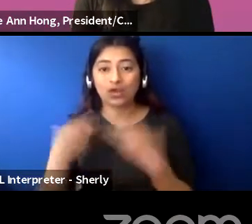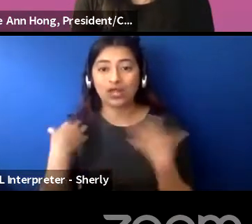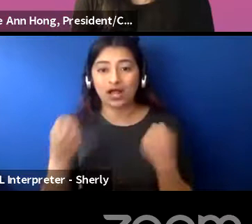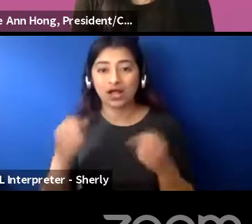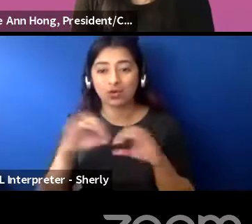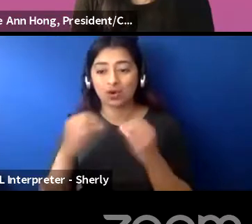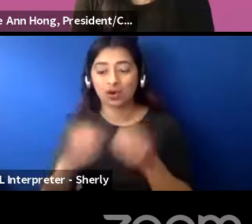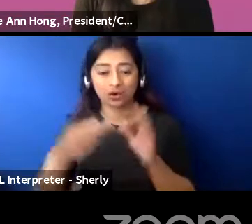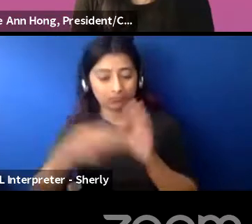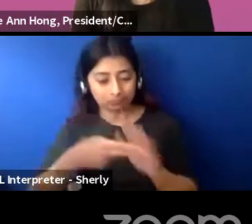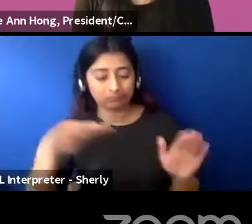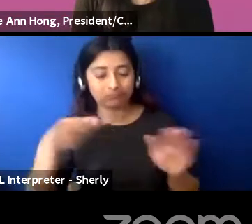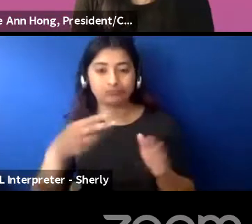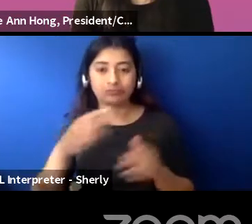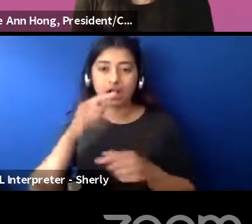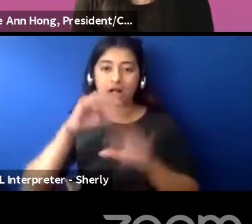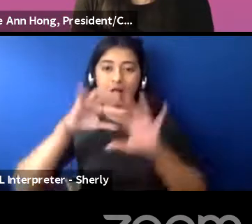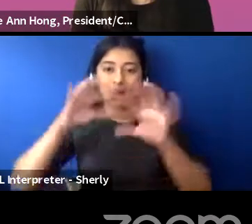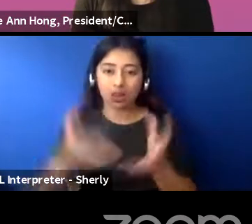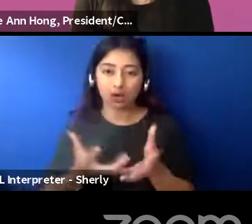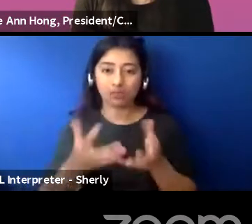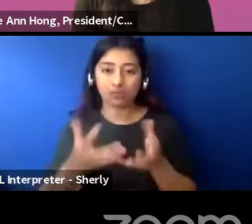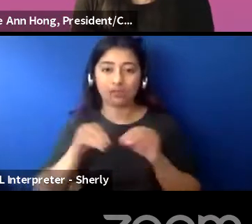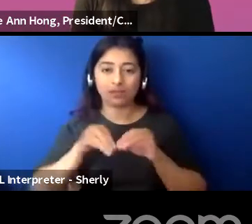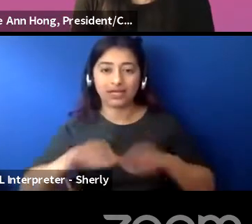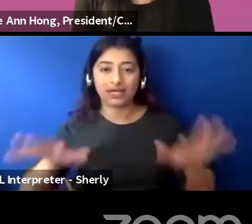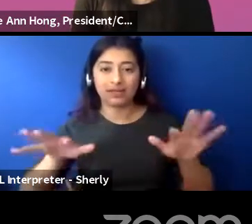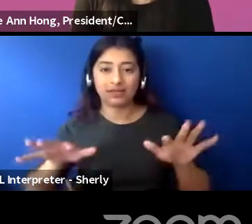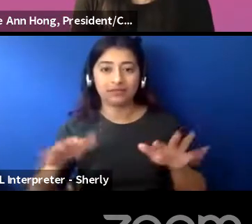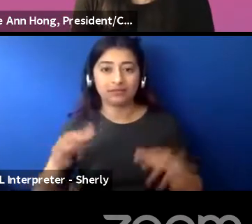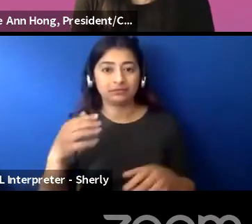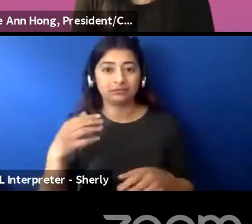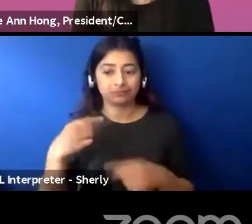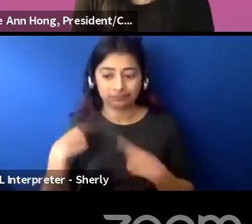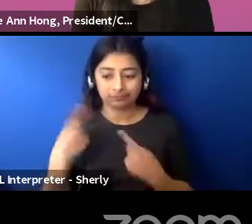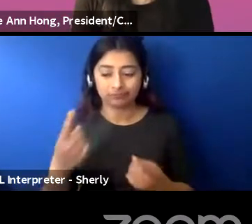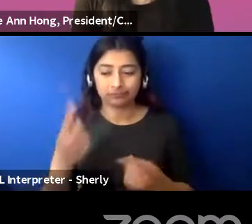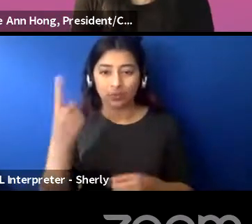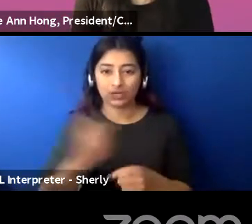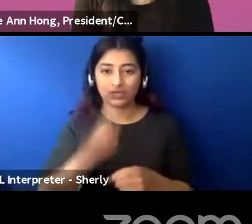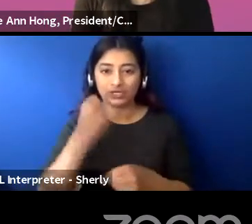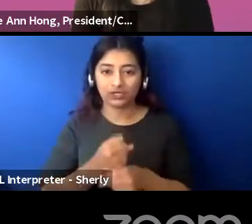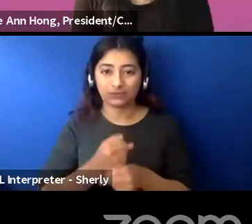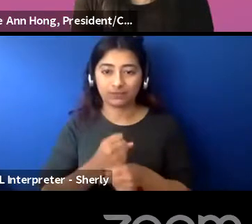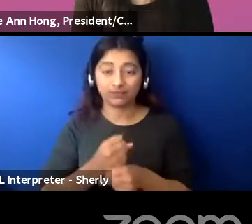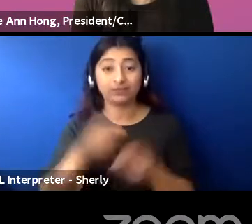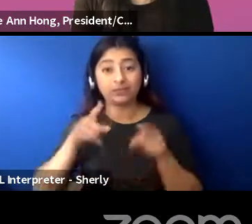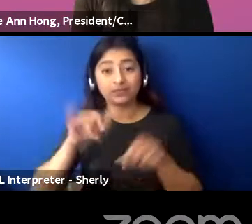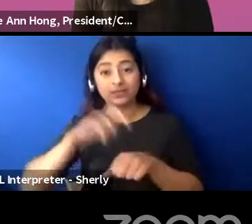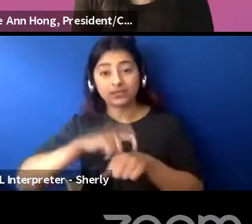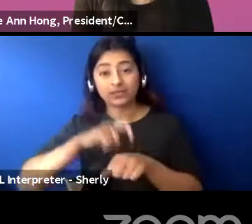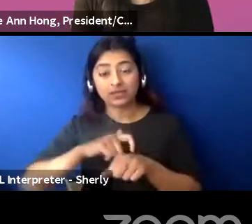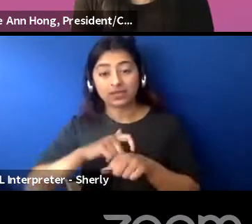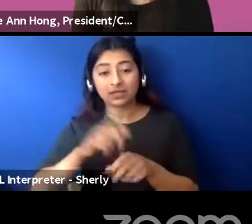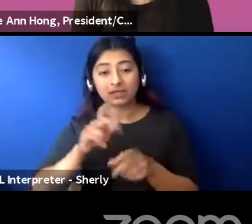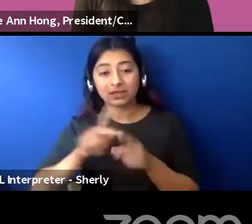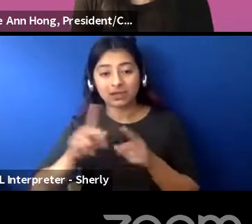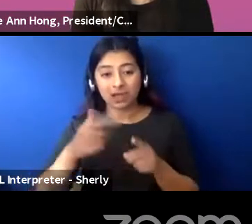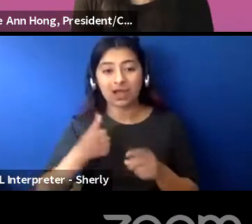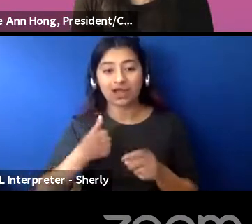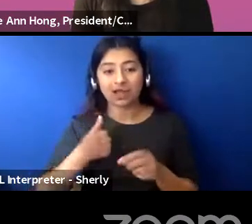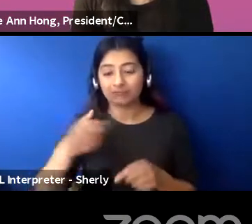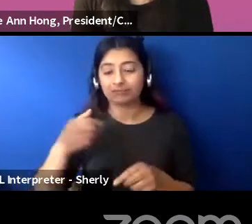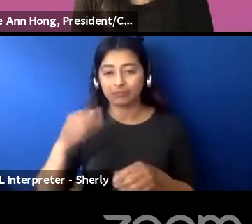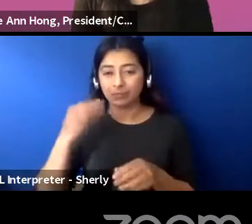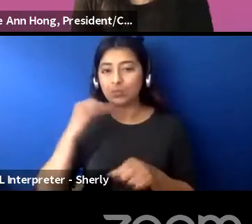global pandemic? So it's been 1 year. And during that time, professionally, I have been a telecommuter. I work